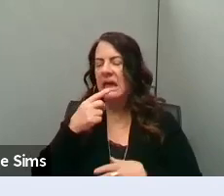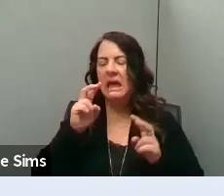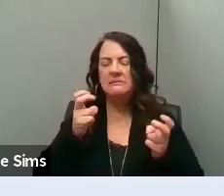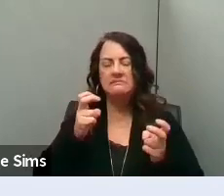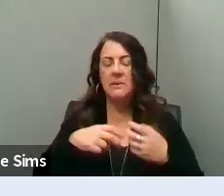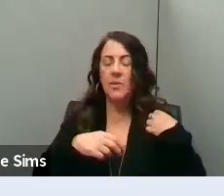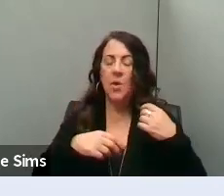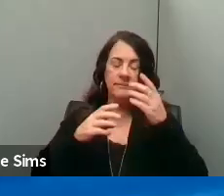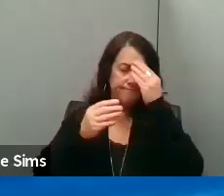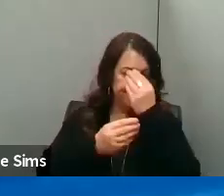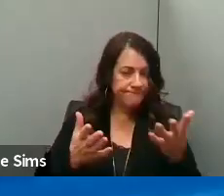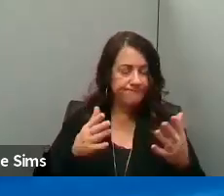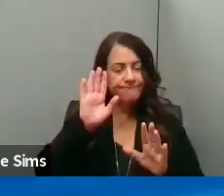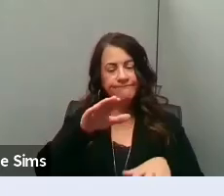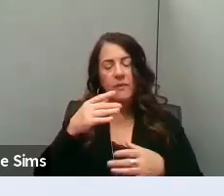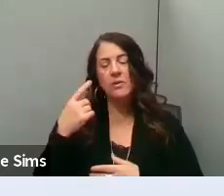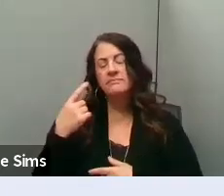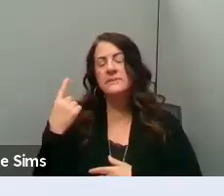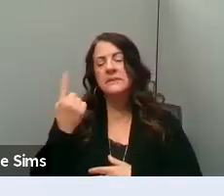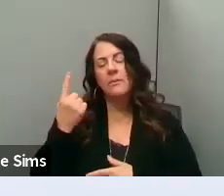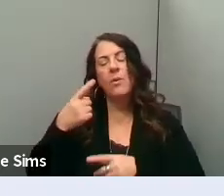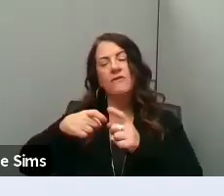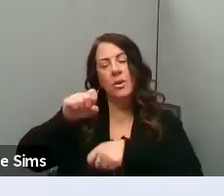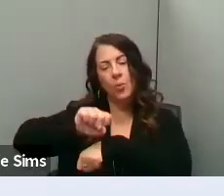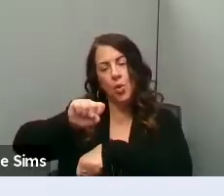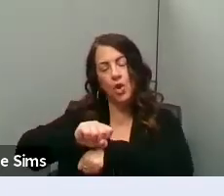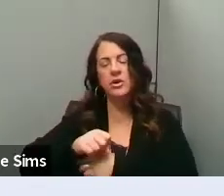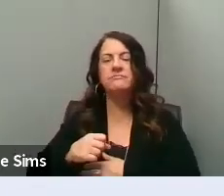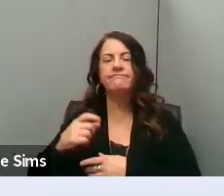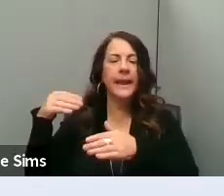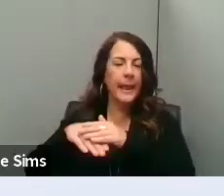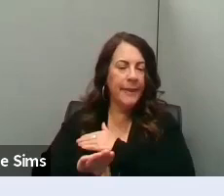say this person tested positive, was in the workplace for